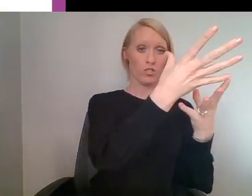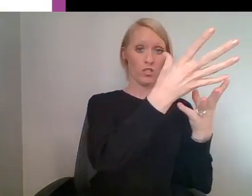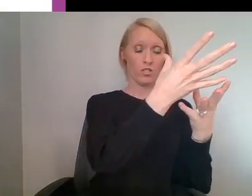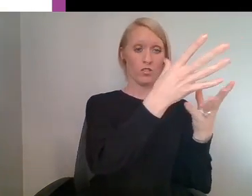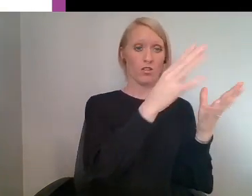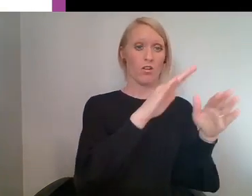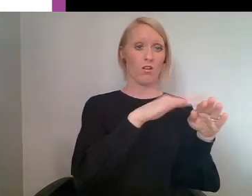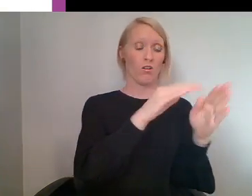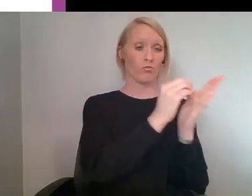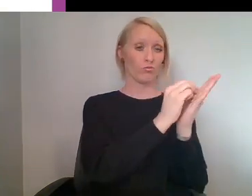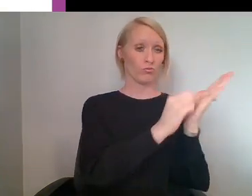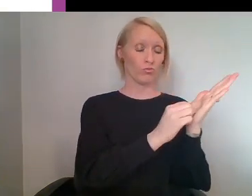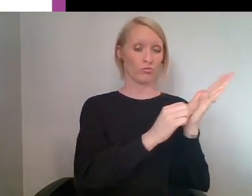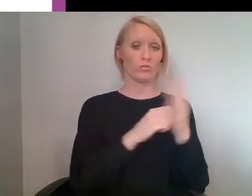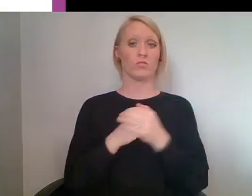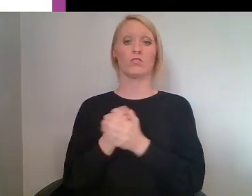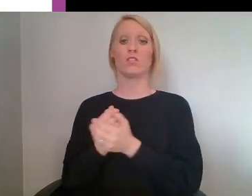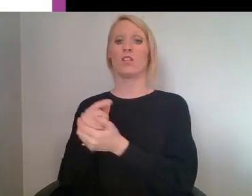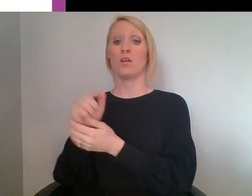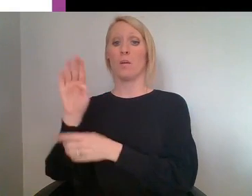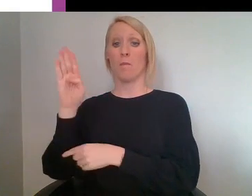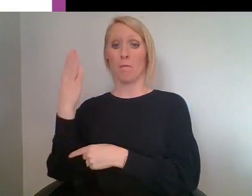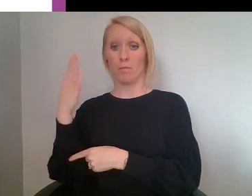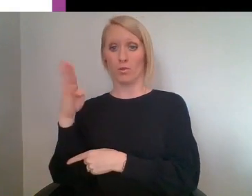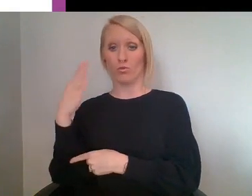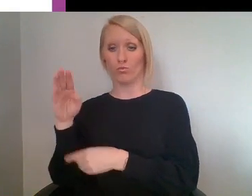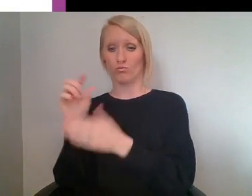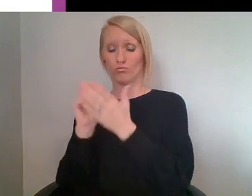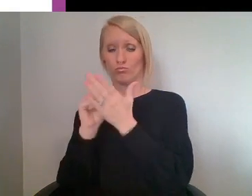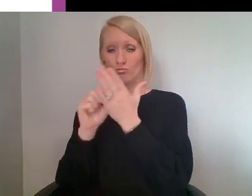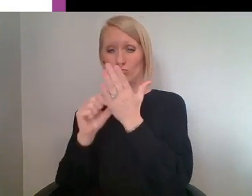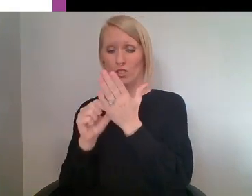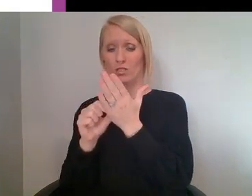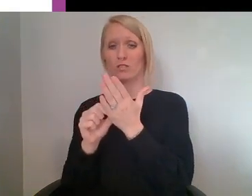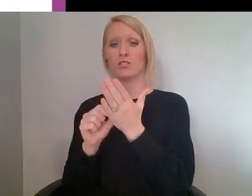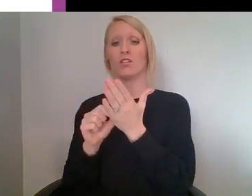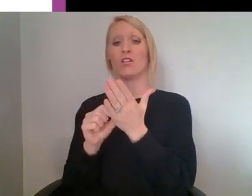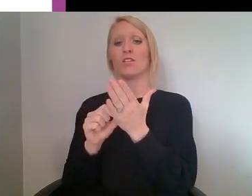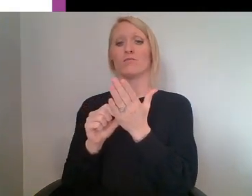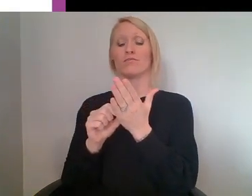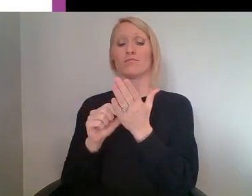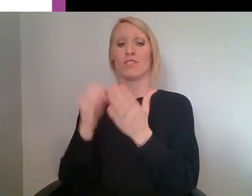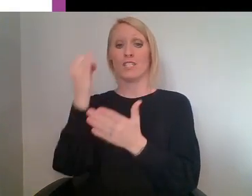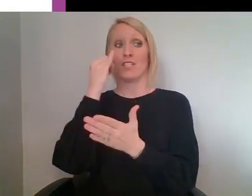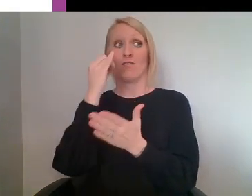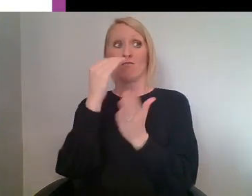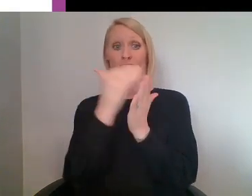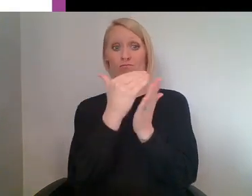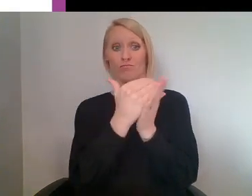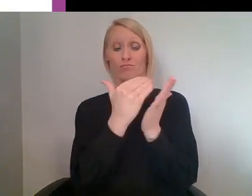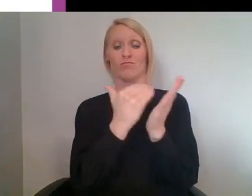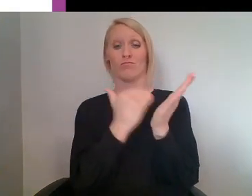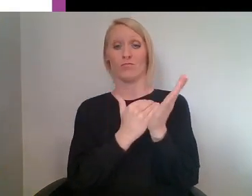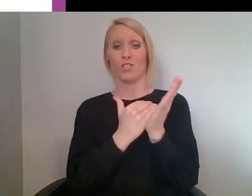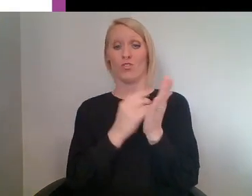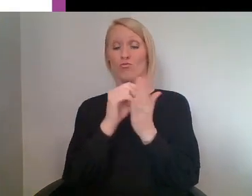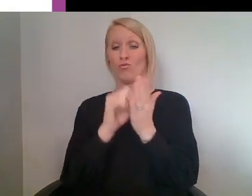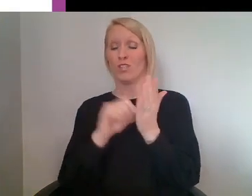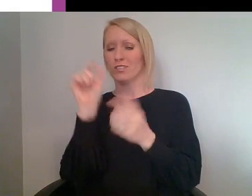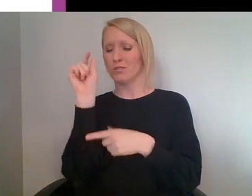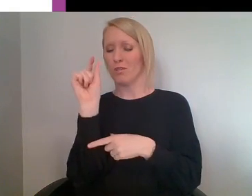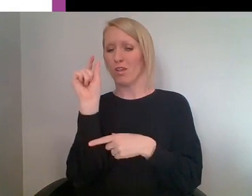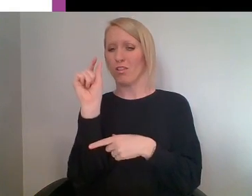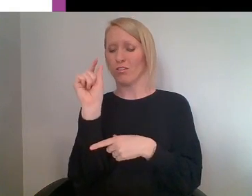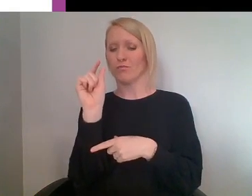sheet. These notes do have a lot of information, so if you are following along, you'll want to write a little bit smaller than maybe you have in the